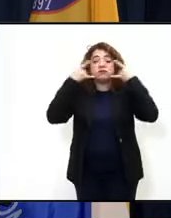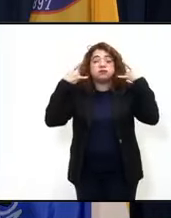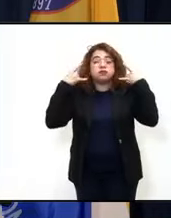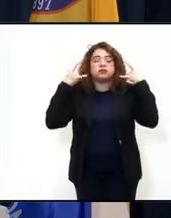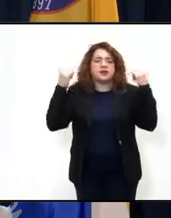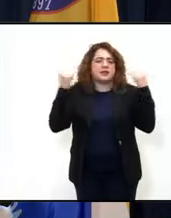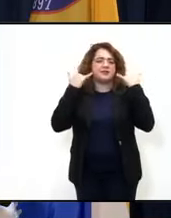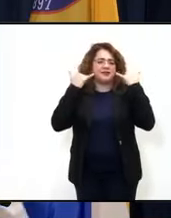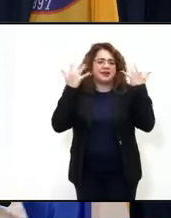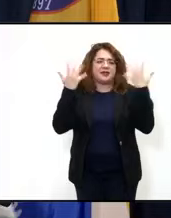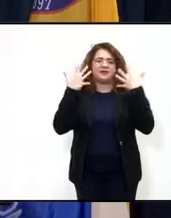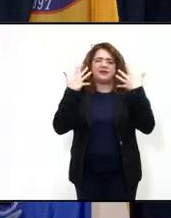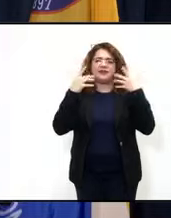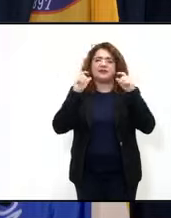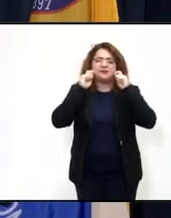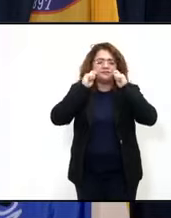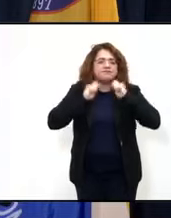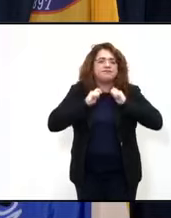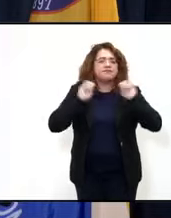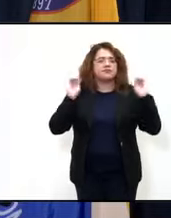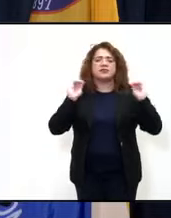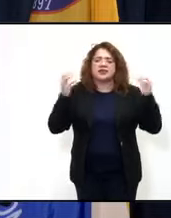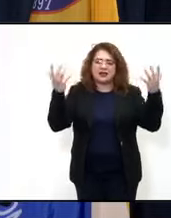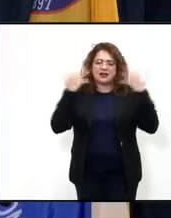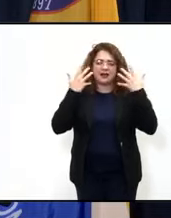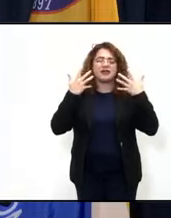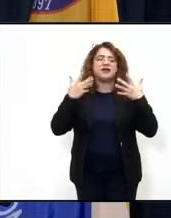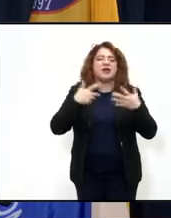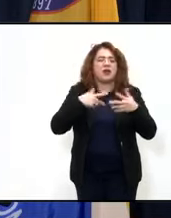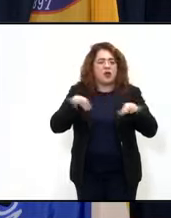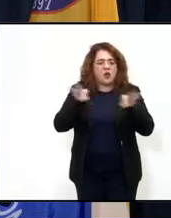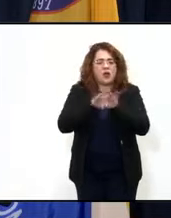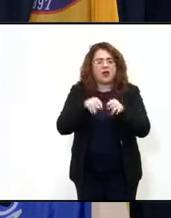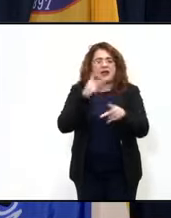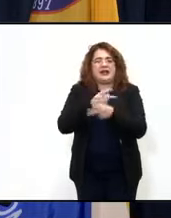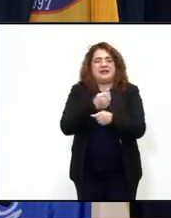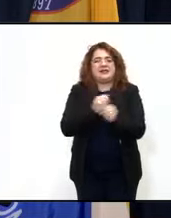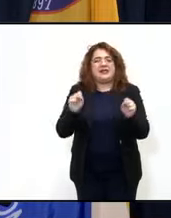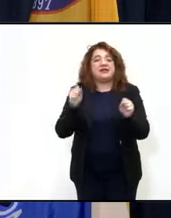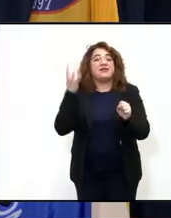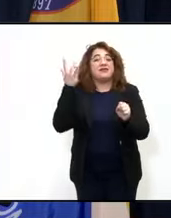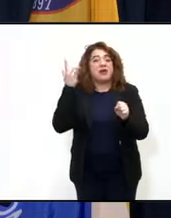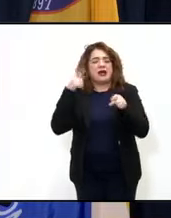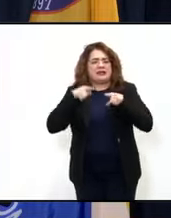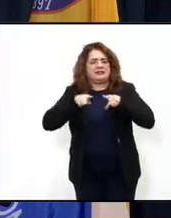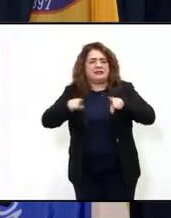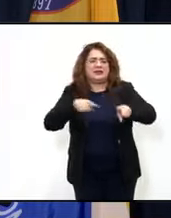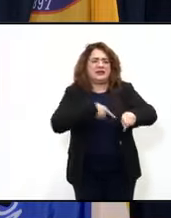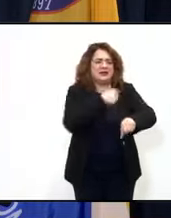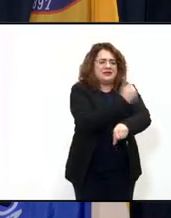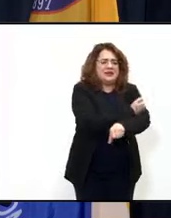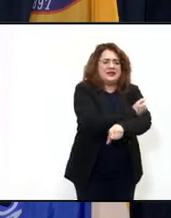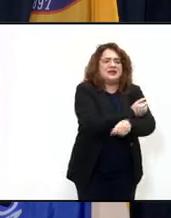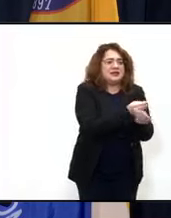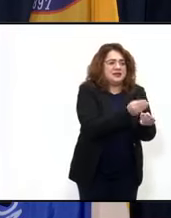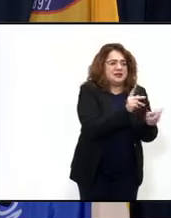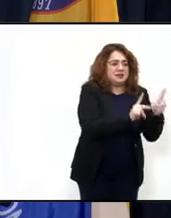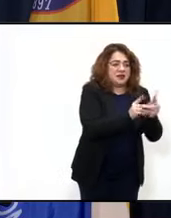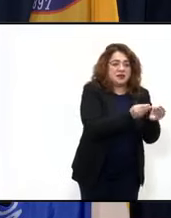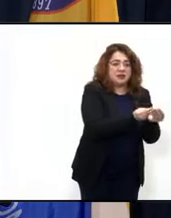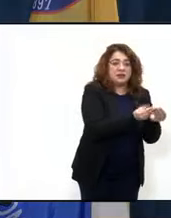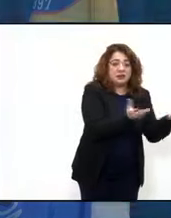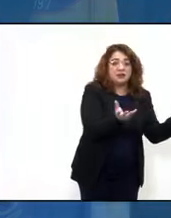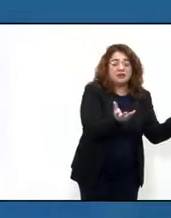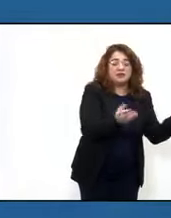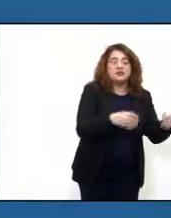stay focused on being safe as we vaccinate more and more of the public. And I want to show you this first graph, which is also great news.